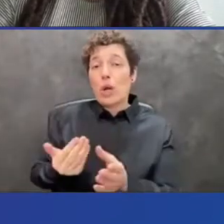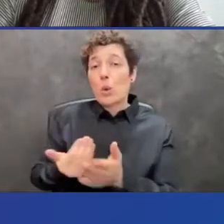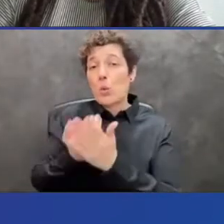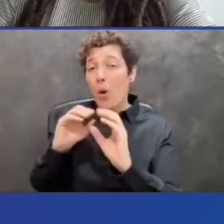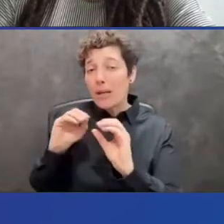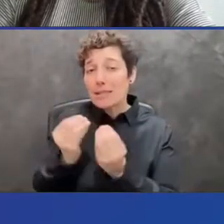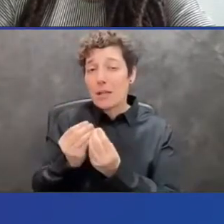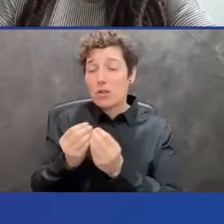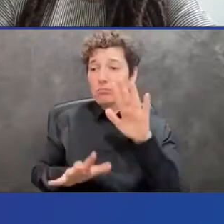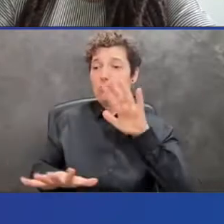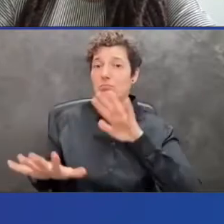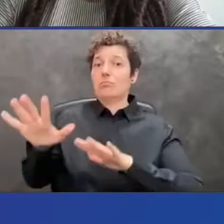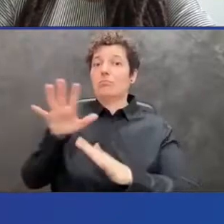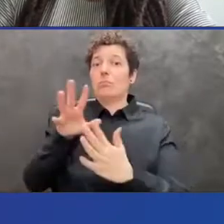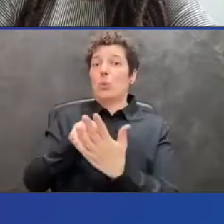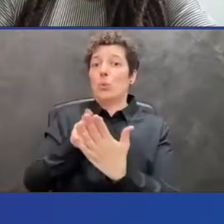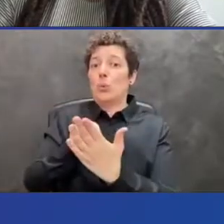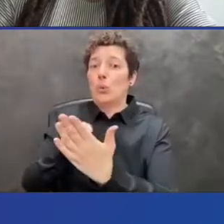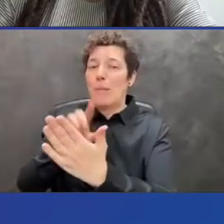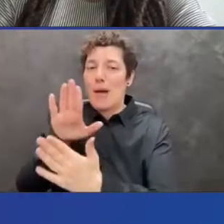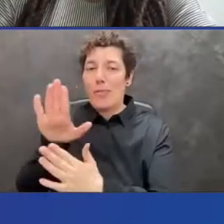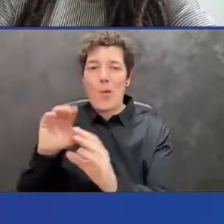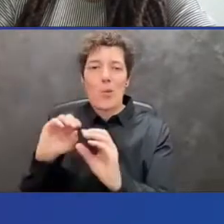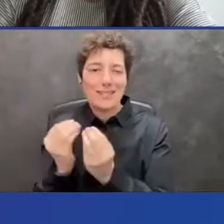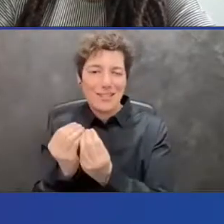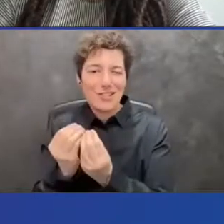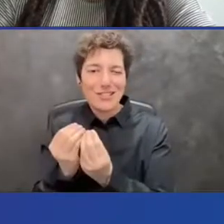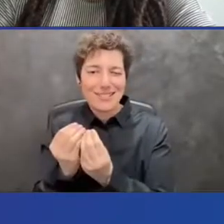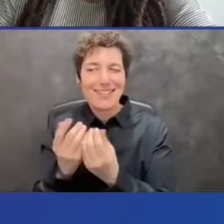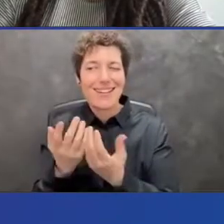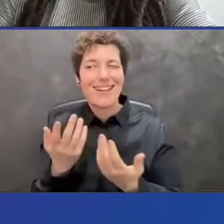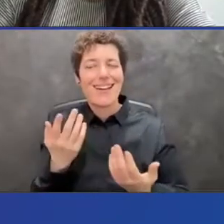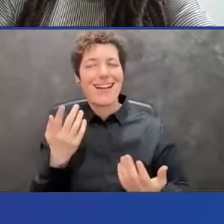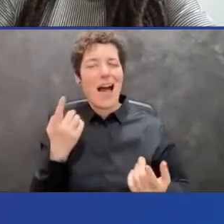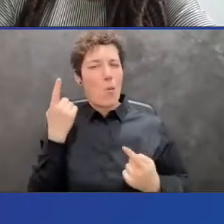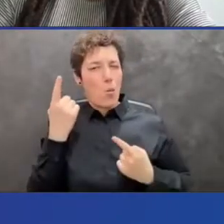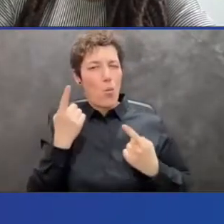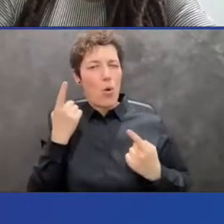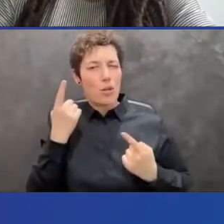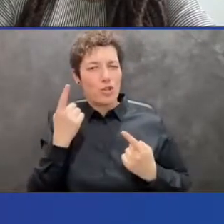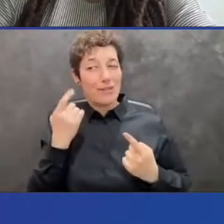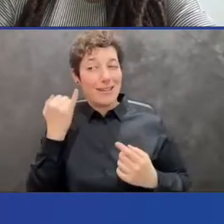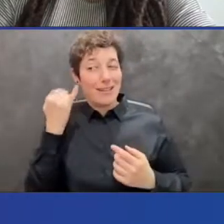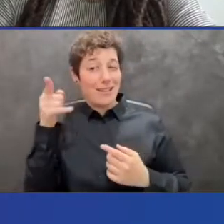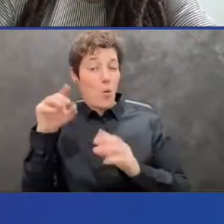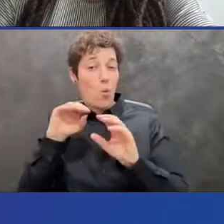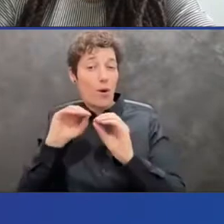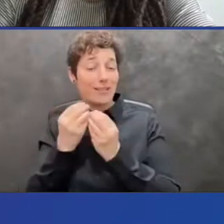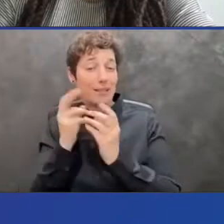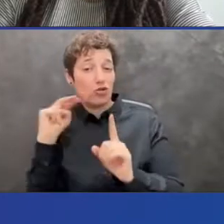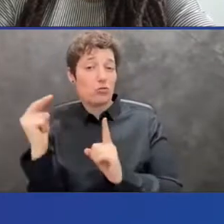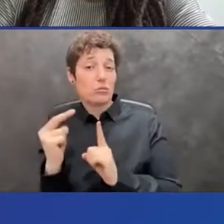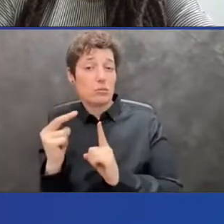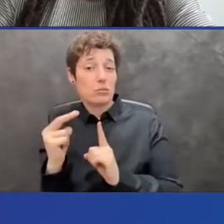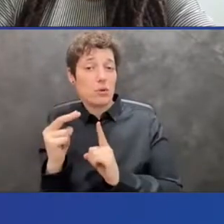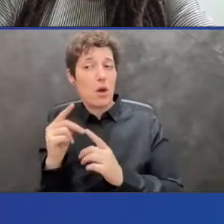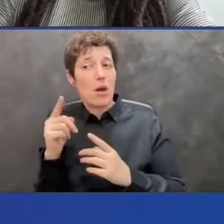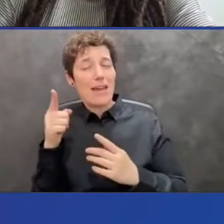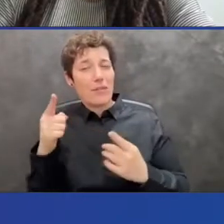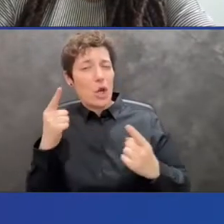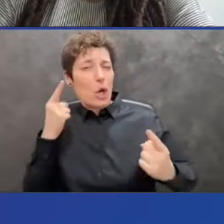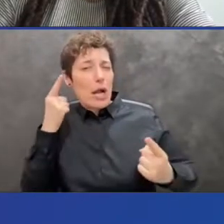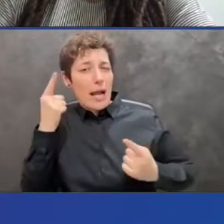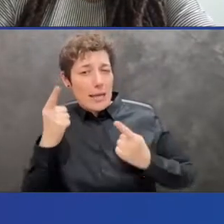I'm wondering, you know, for organizations contemplating their ED hire, do you have any suggestions